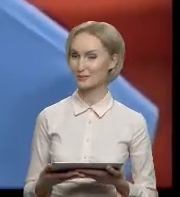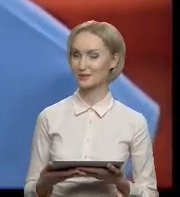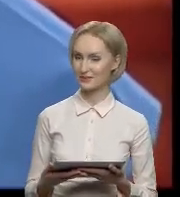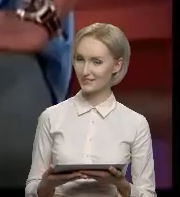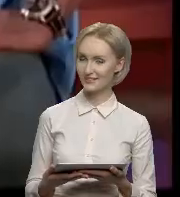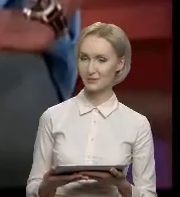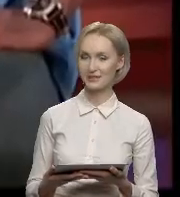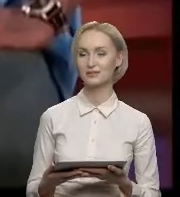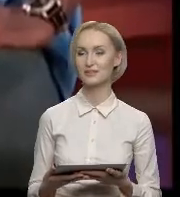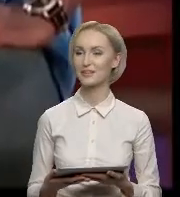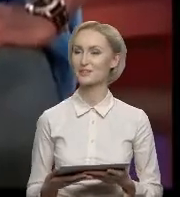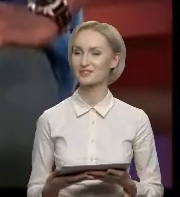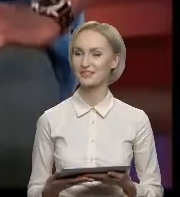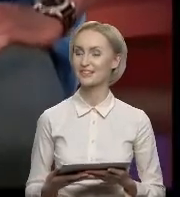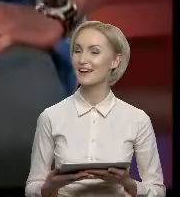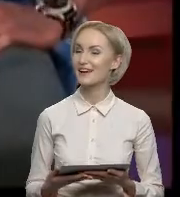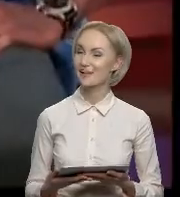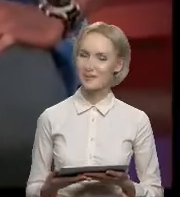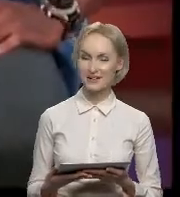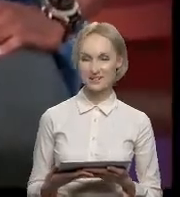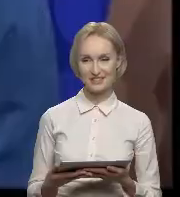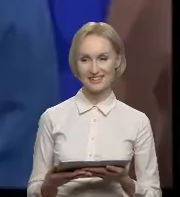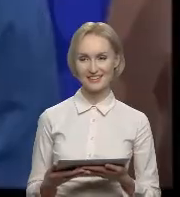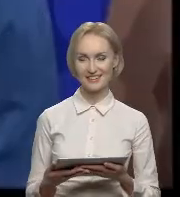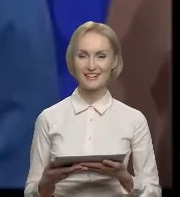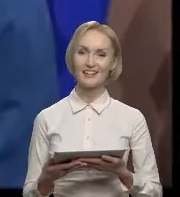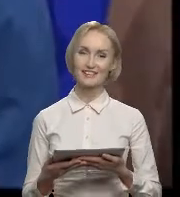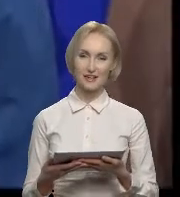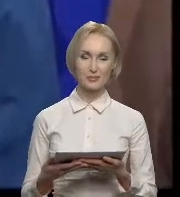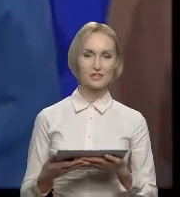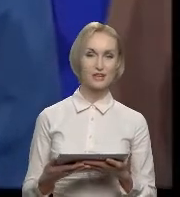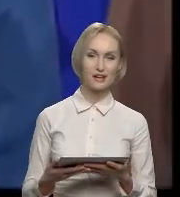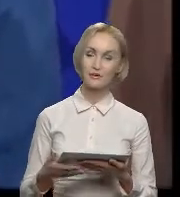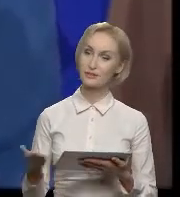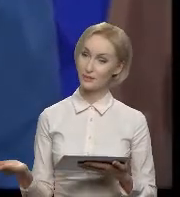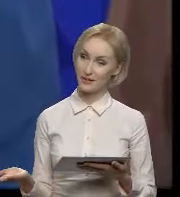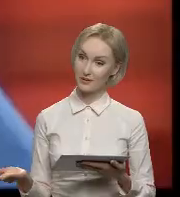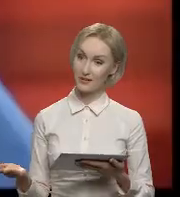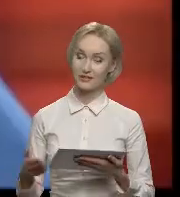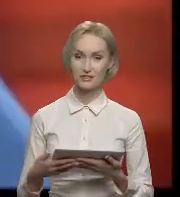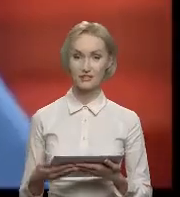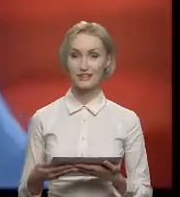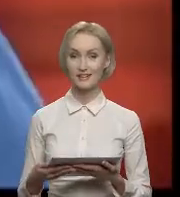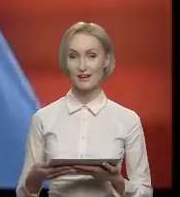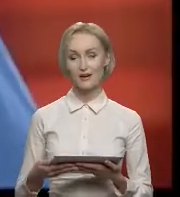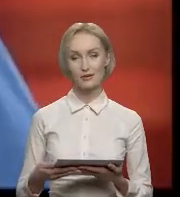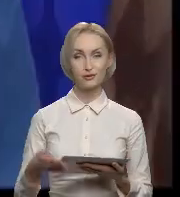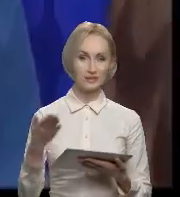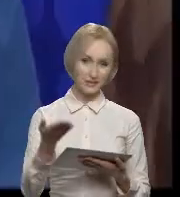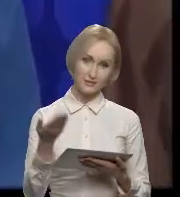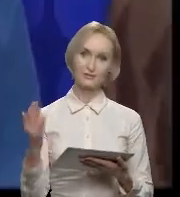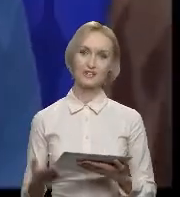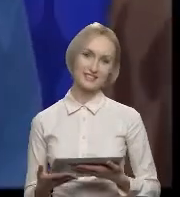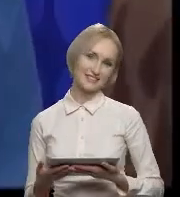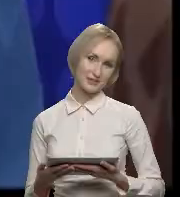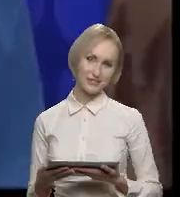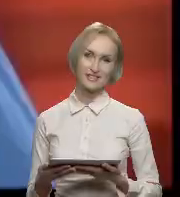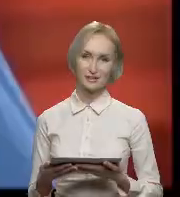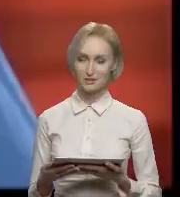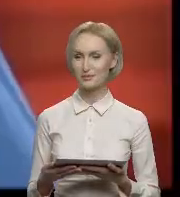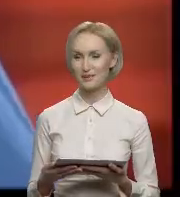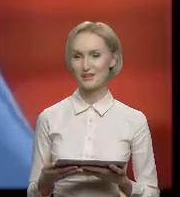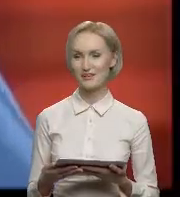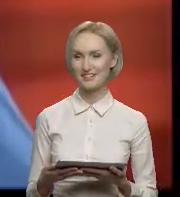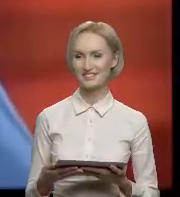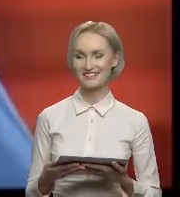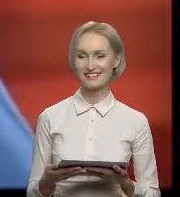mom? I'm in the middle. You know, what about mom? Because did you lay your hands on her mother? No. I laid my hand he got, on her. Never hits a woman. His no. And a woman